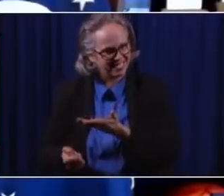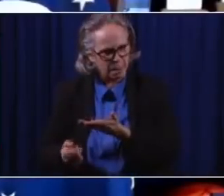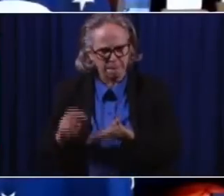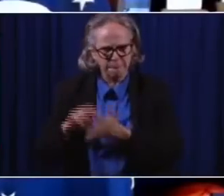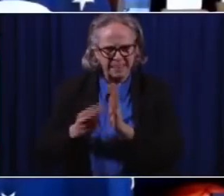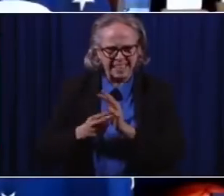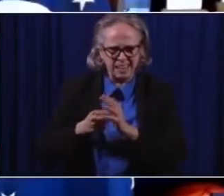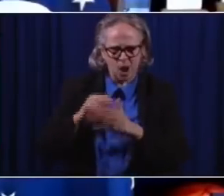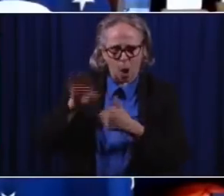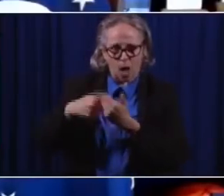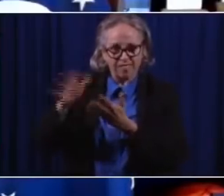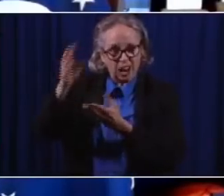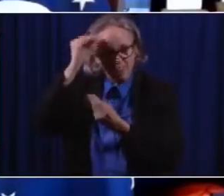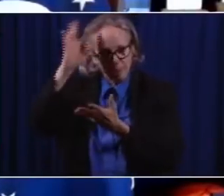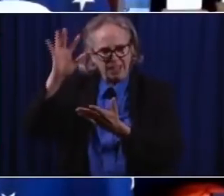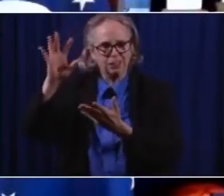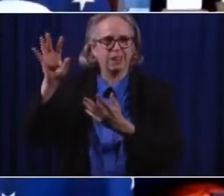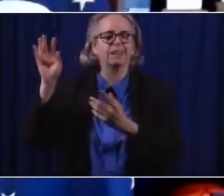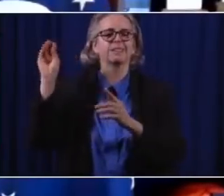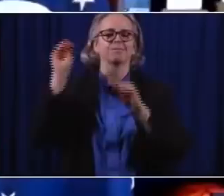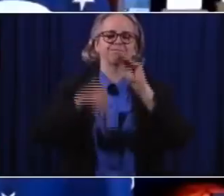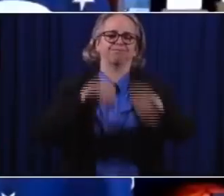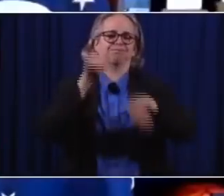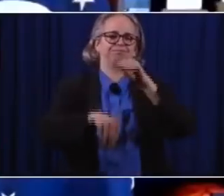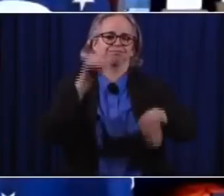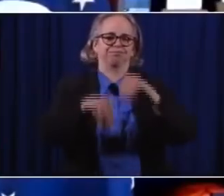data to the cloud, which enabled us to create the